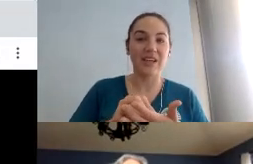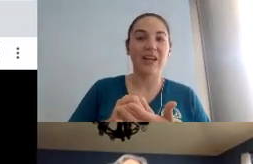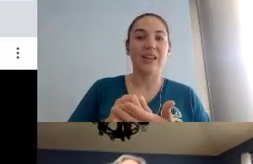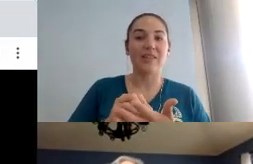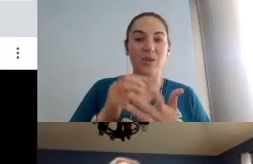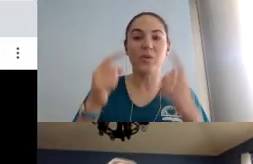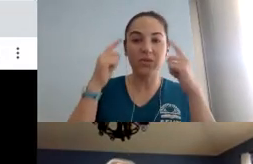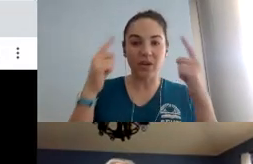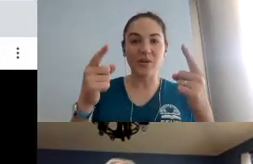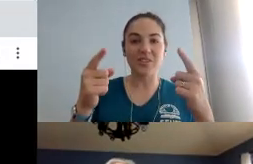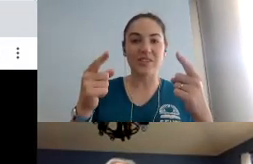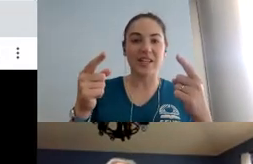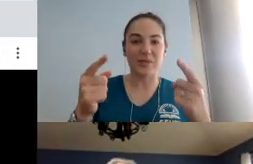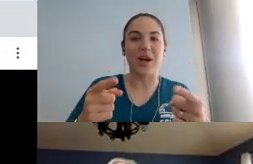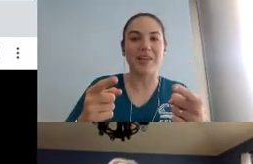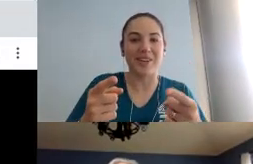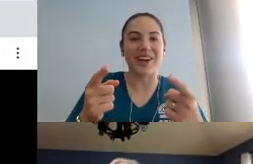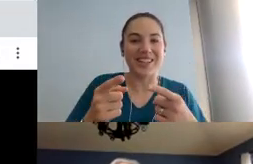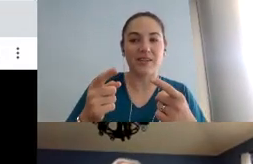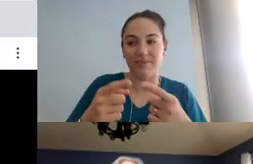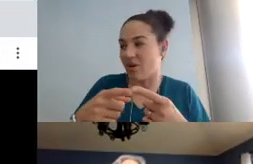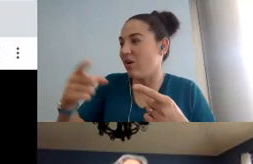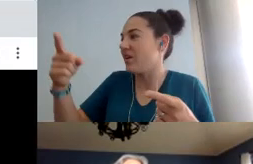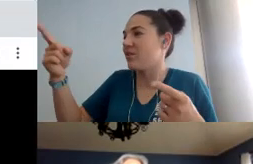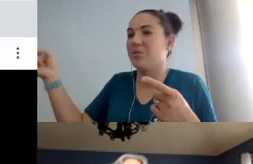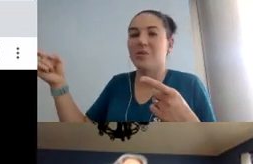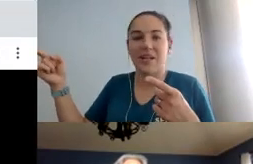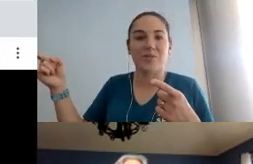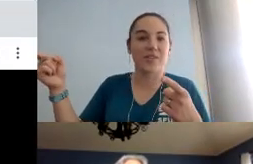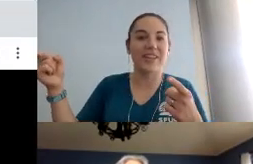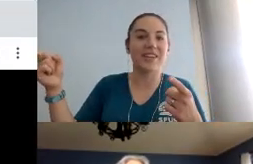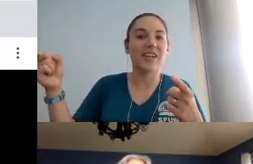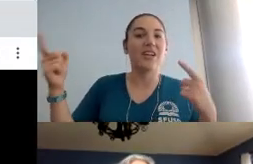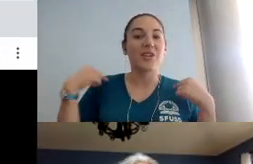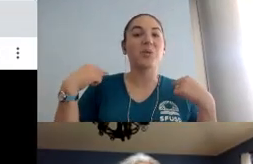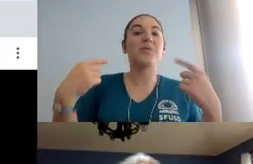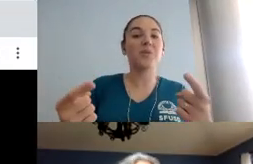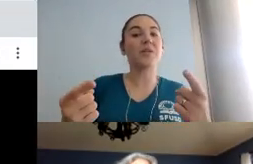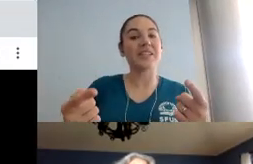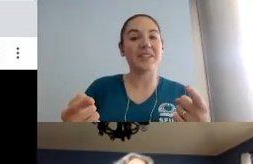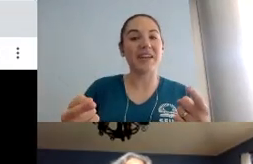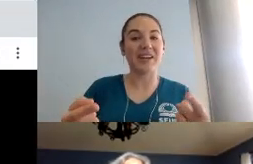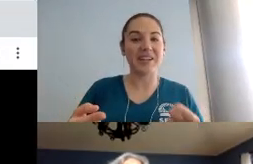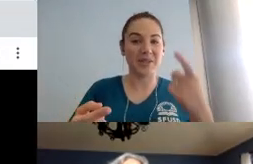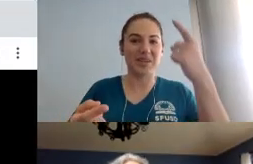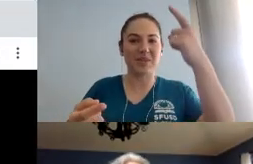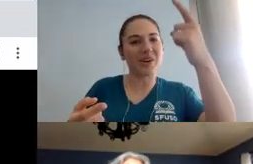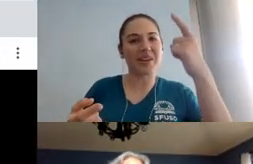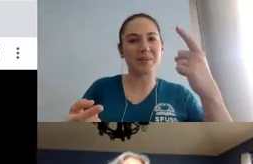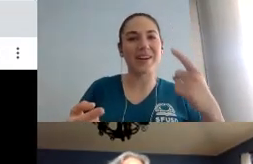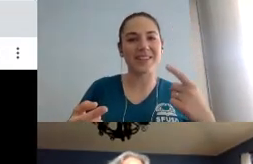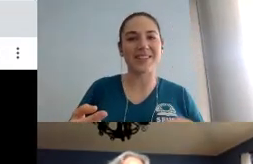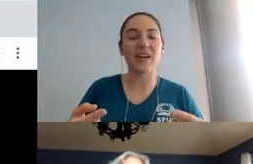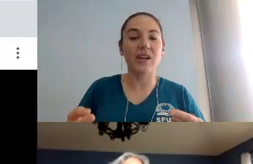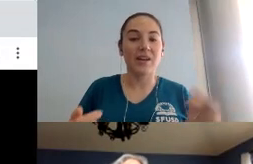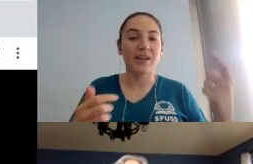guardian, Google knows that that's probably their guardian for all the other Google Classrooms they're in. So if you go into invite guardians, you see there's already